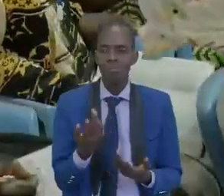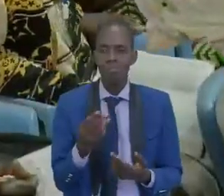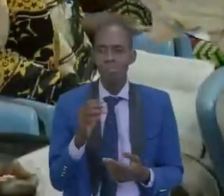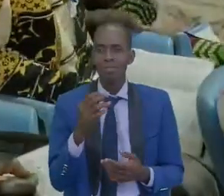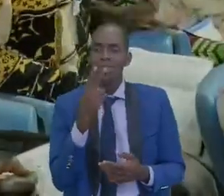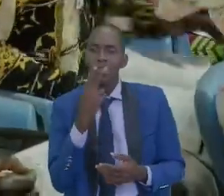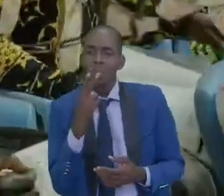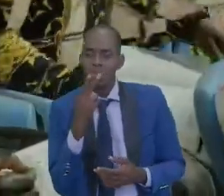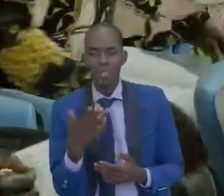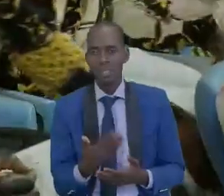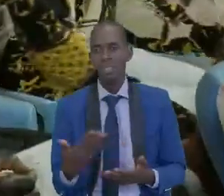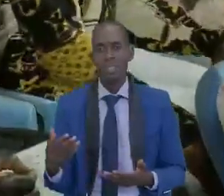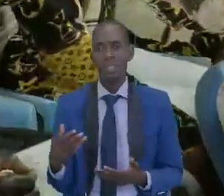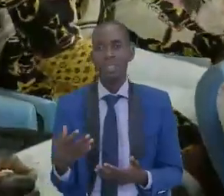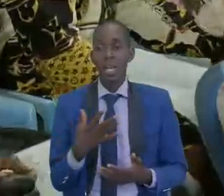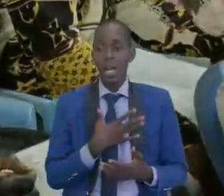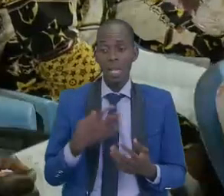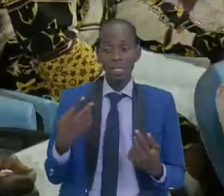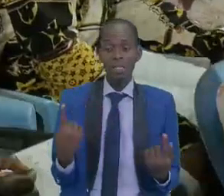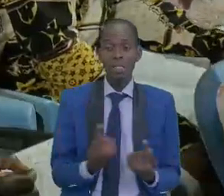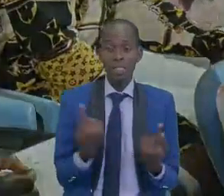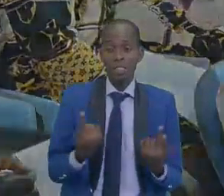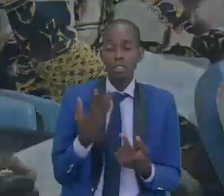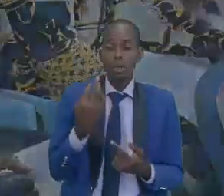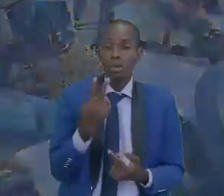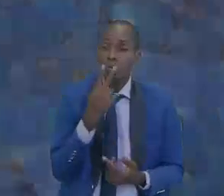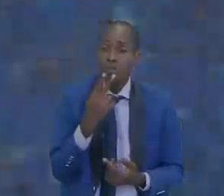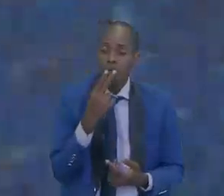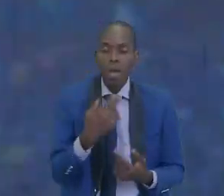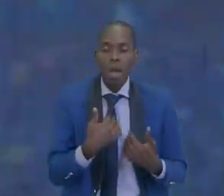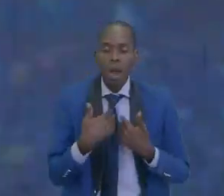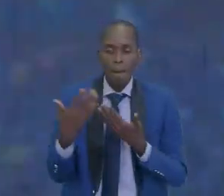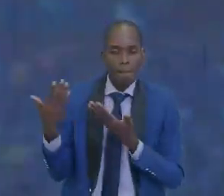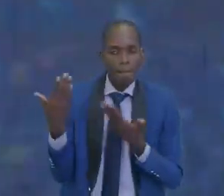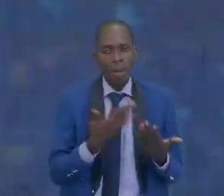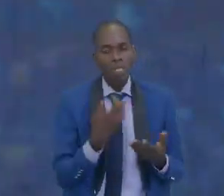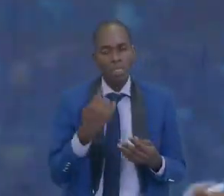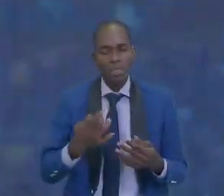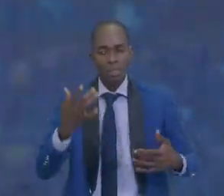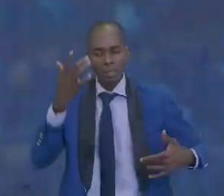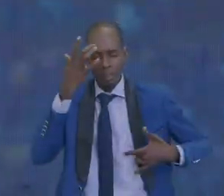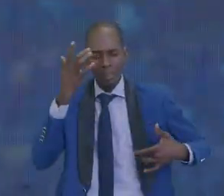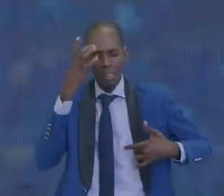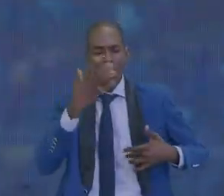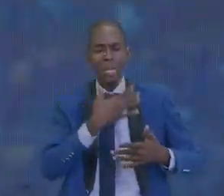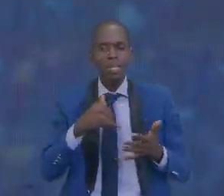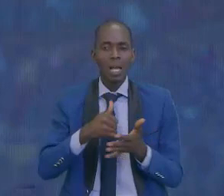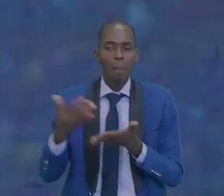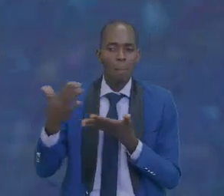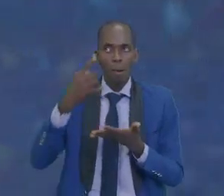The sin of marijuana has brought the sickness and the derangement of the brain.